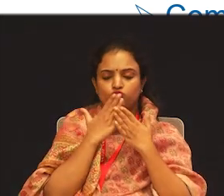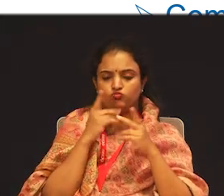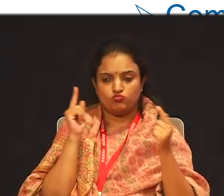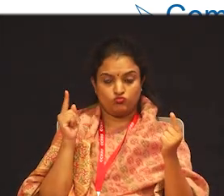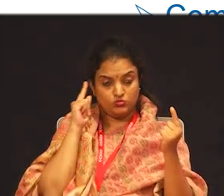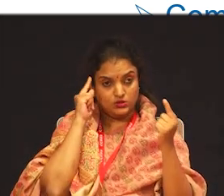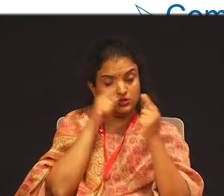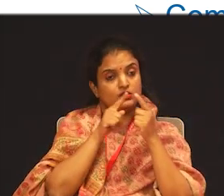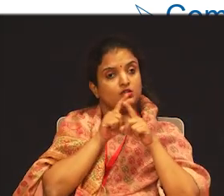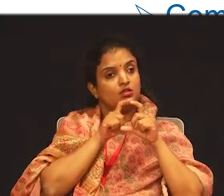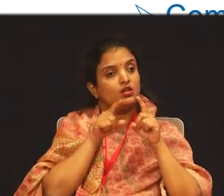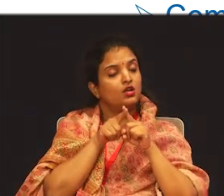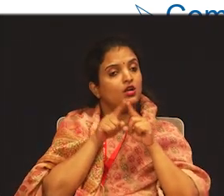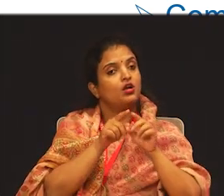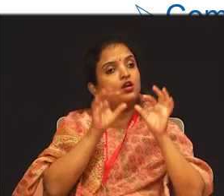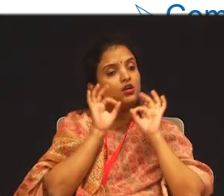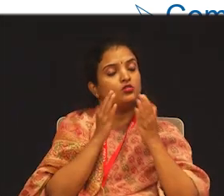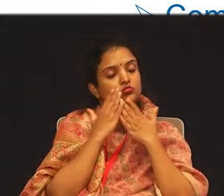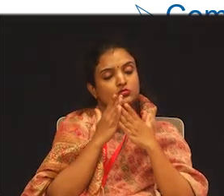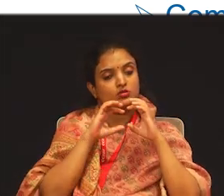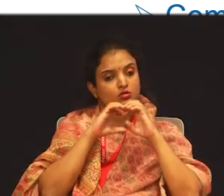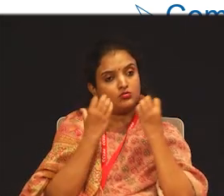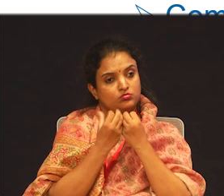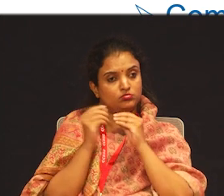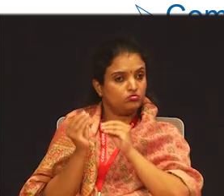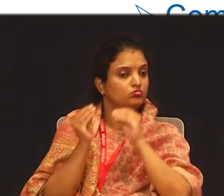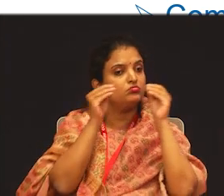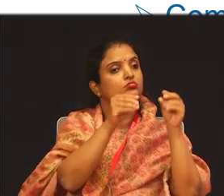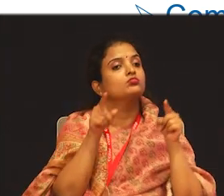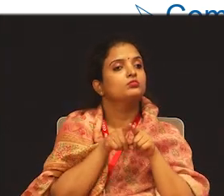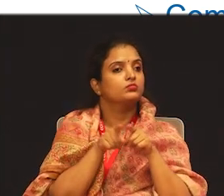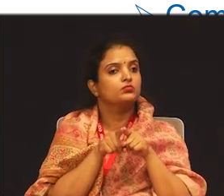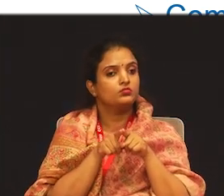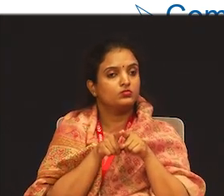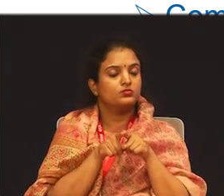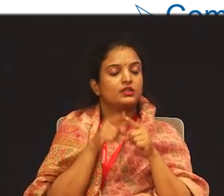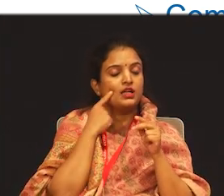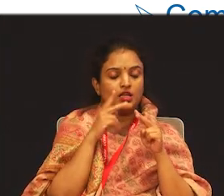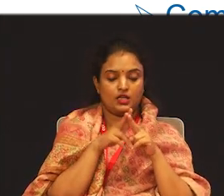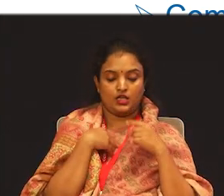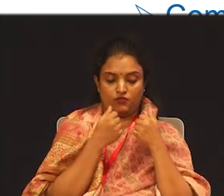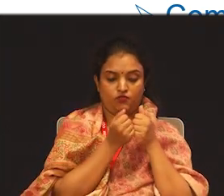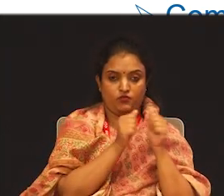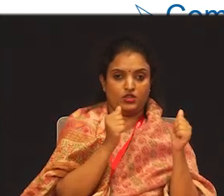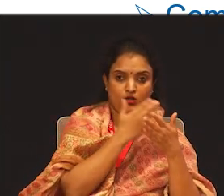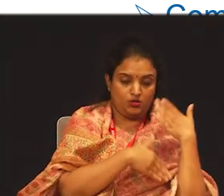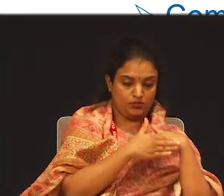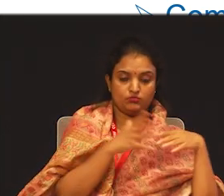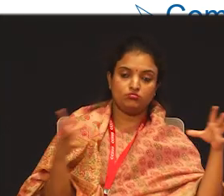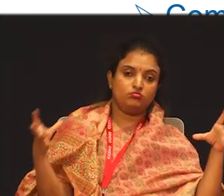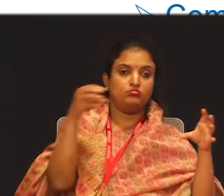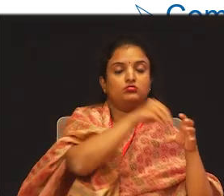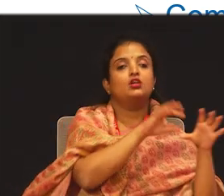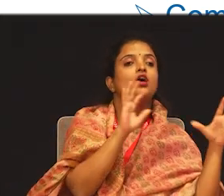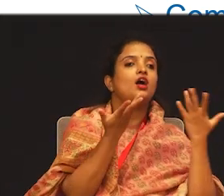spending some time in the mainstream school and classrooms along with children without disabilities, then it